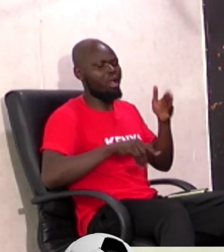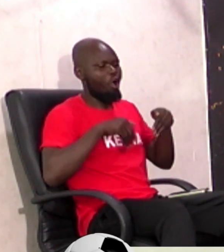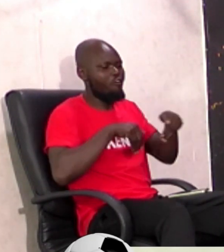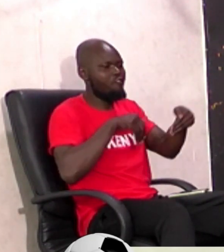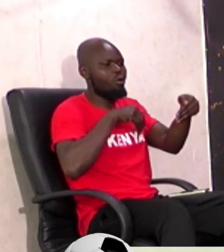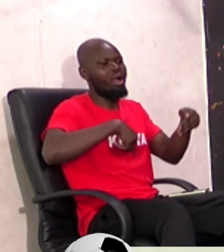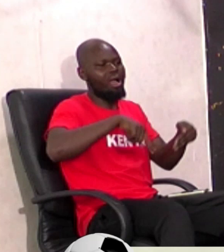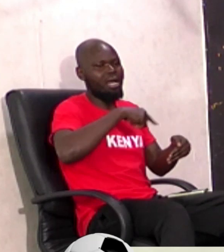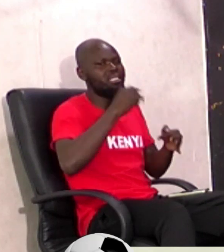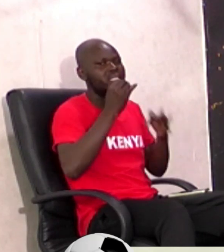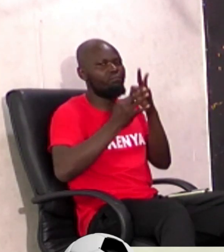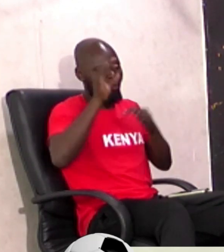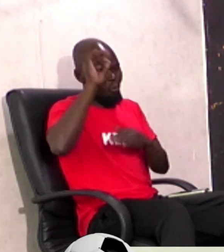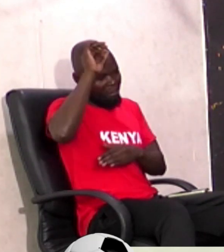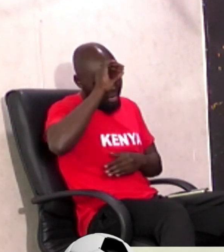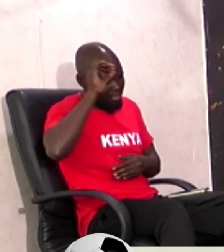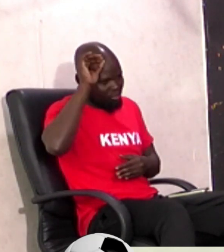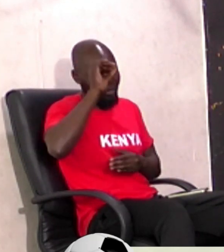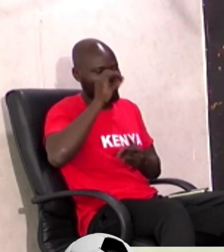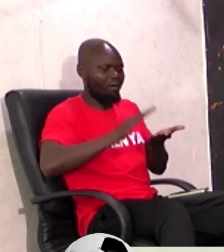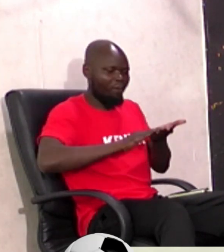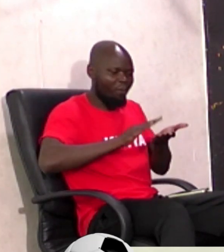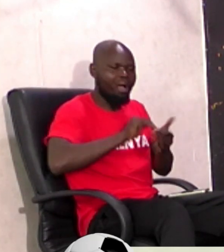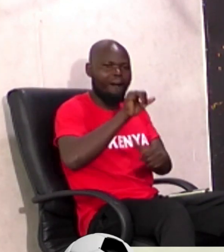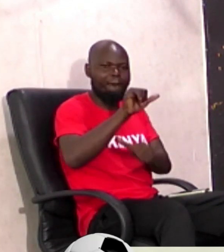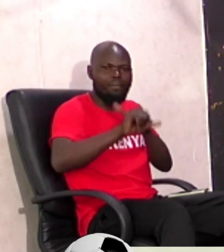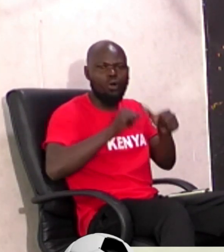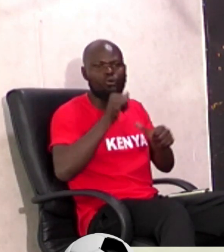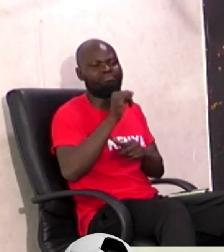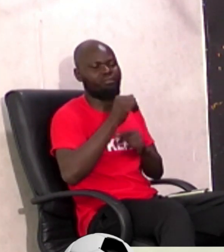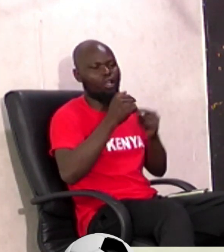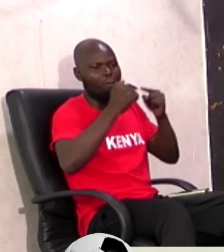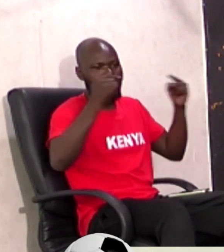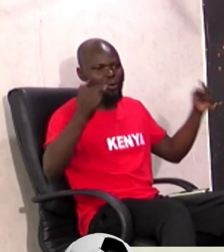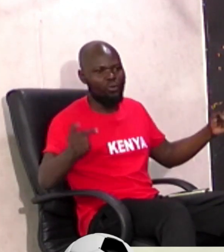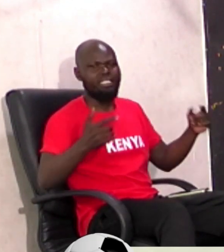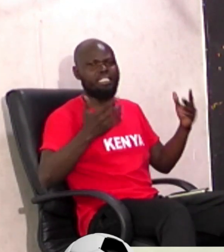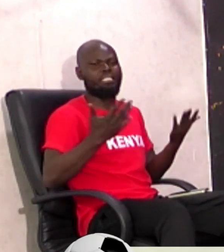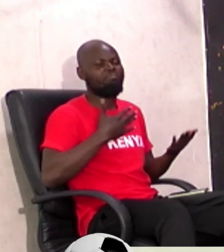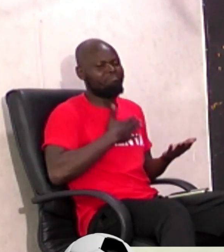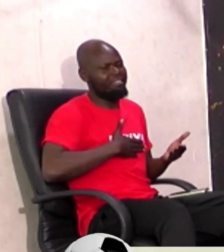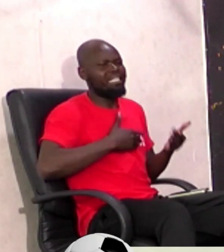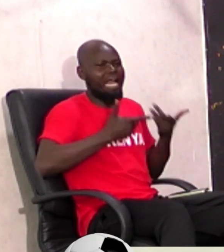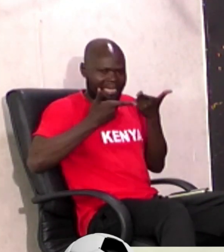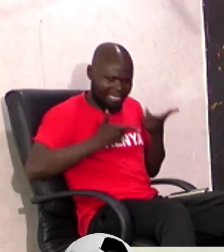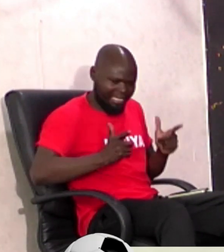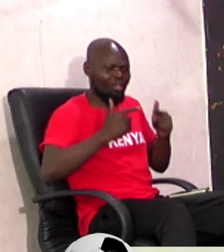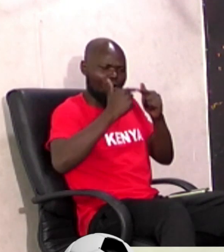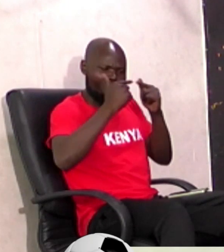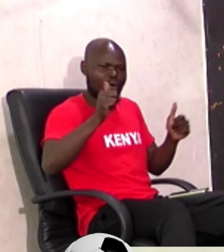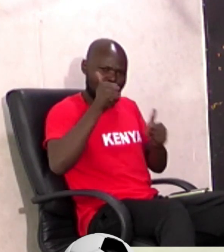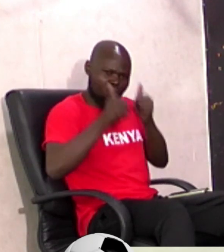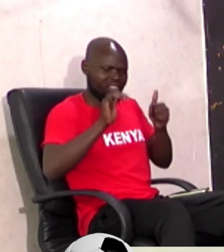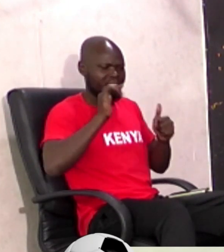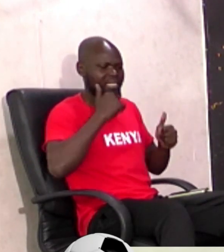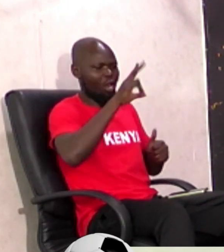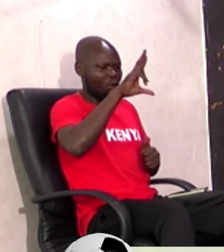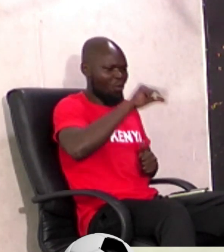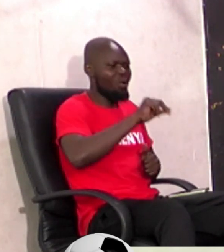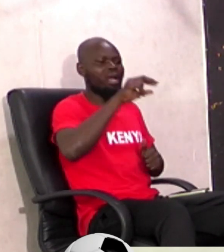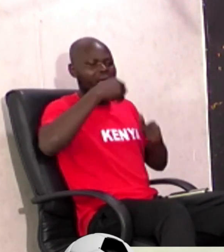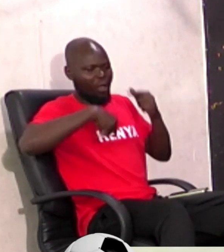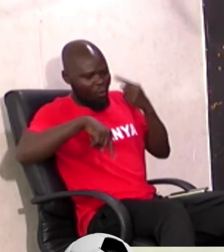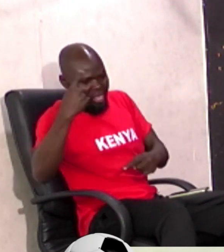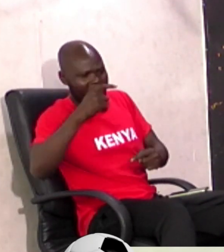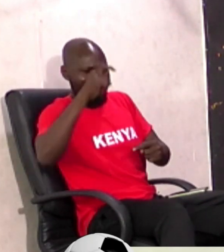name, but the most important thing is follow us on our socials so that you can give us your opinion and comments,